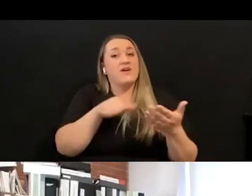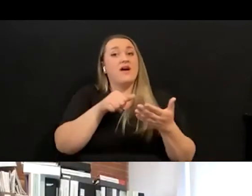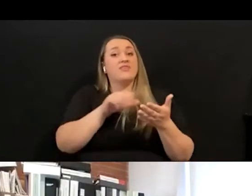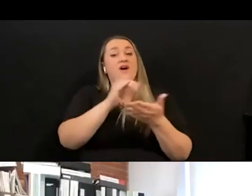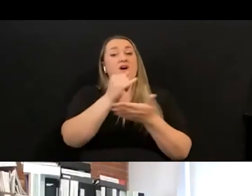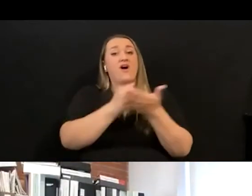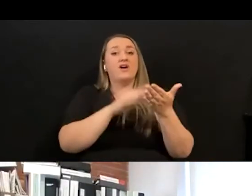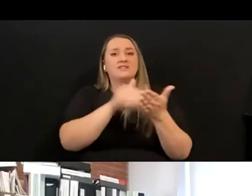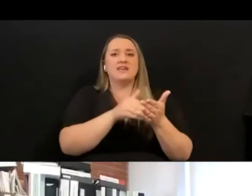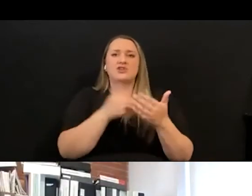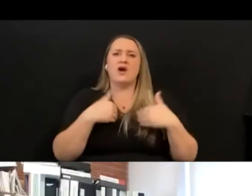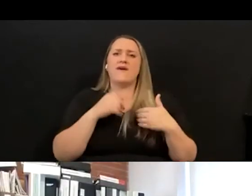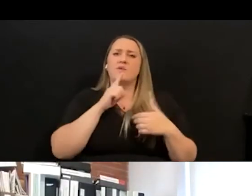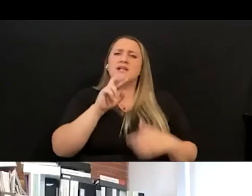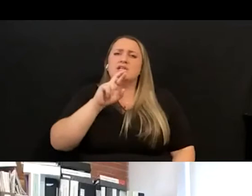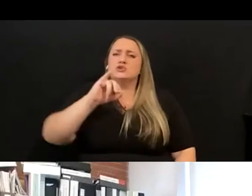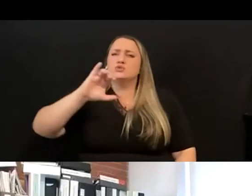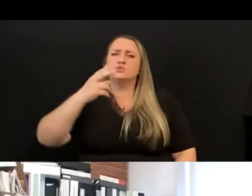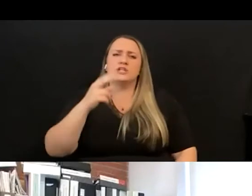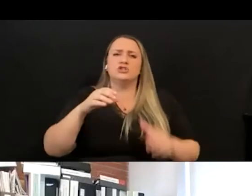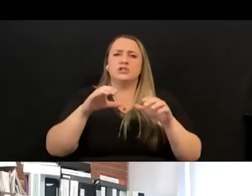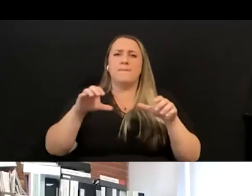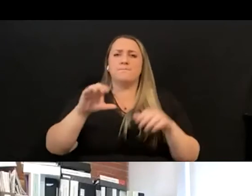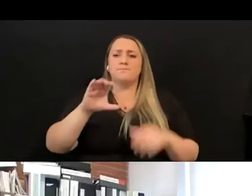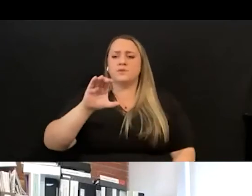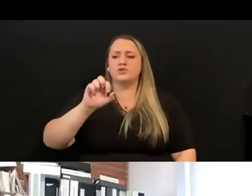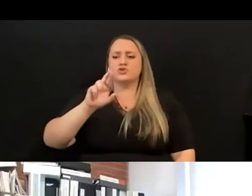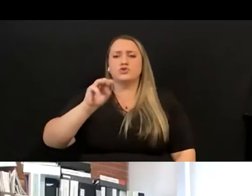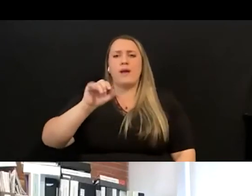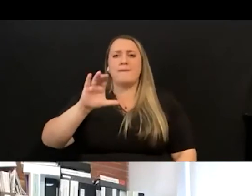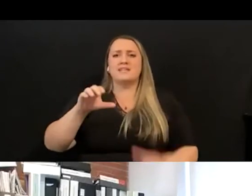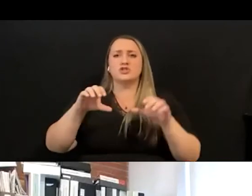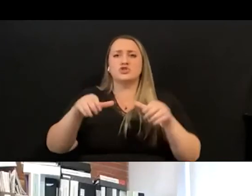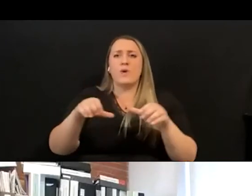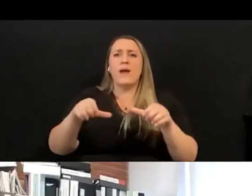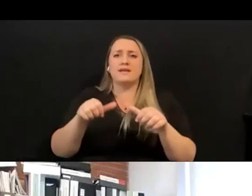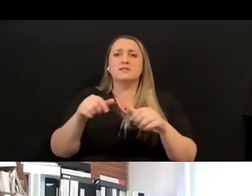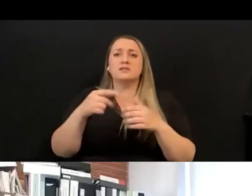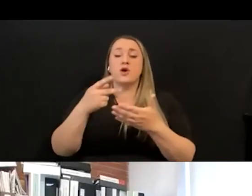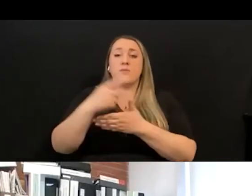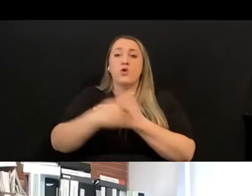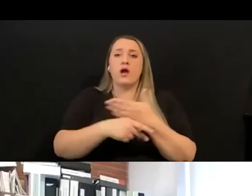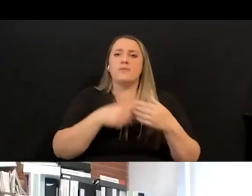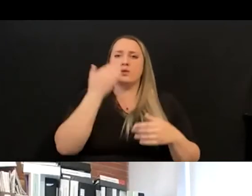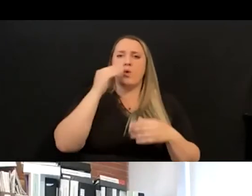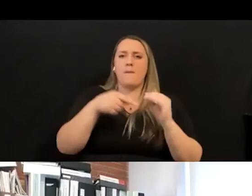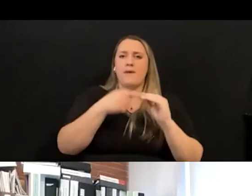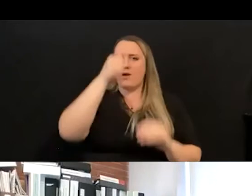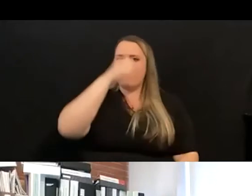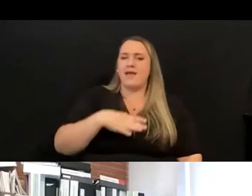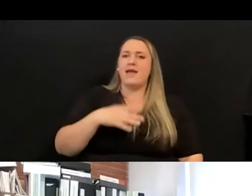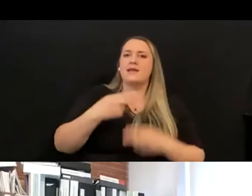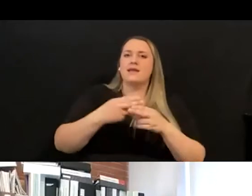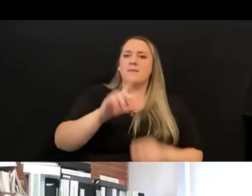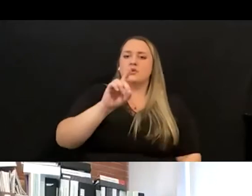very robust ceramics program. And so they knew about a guy called Don Katz, who's in LA, who's a